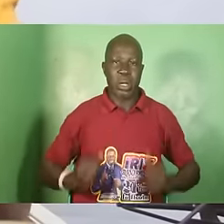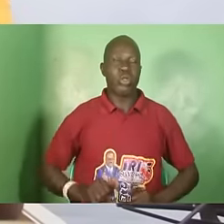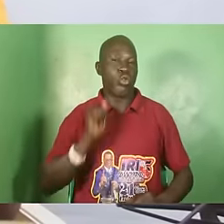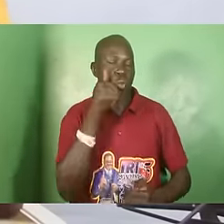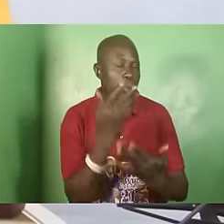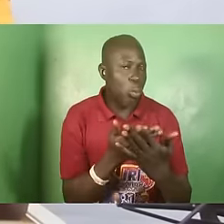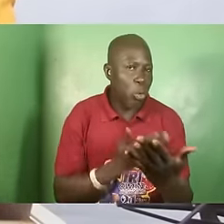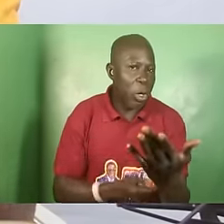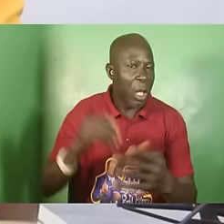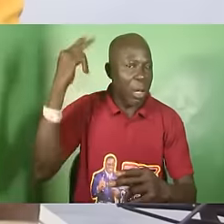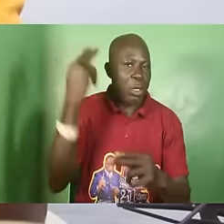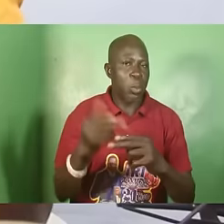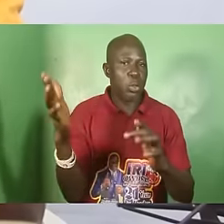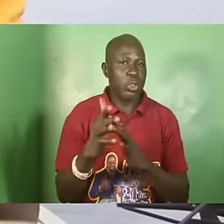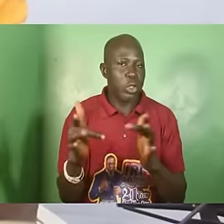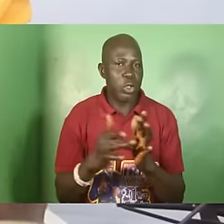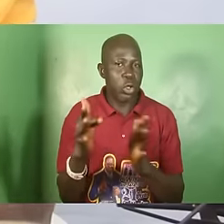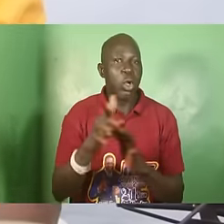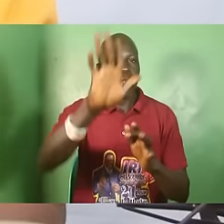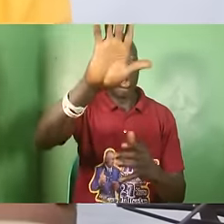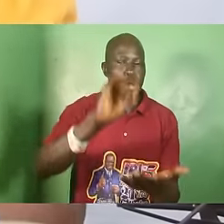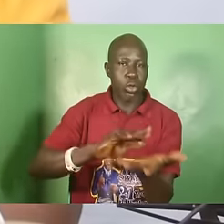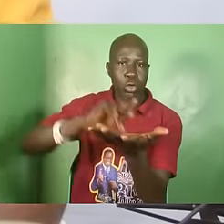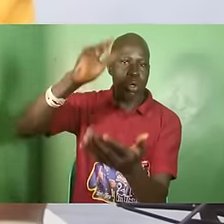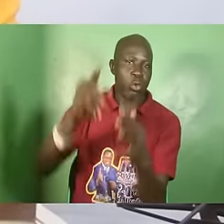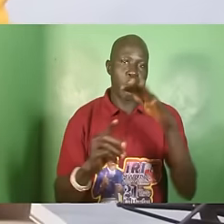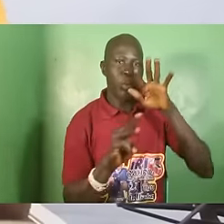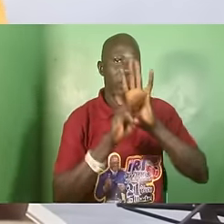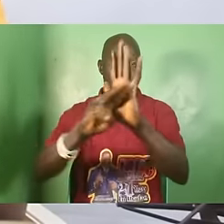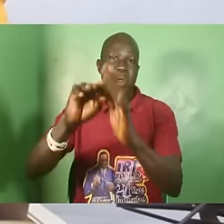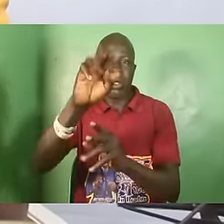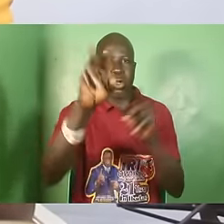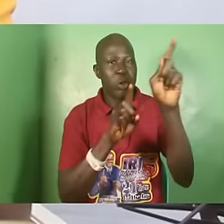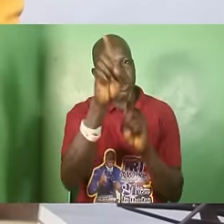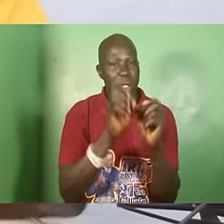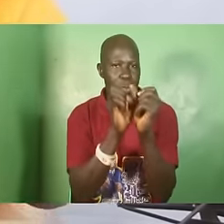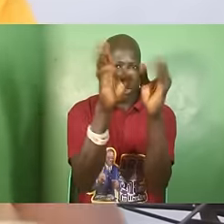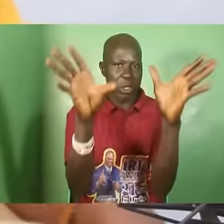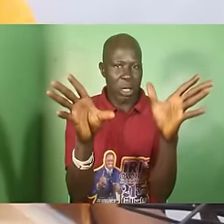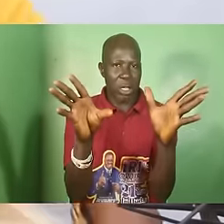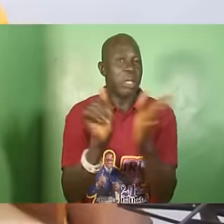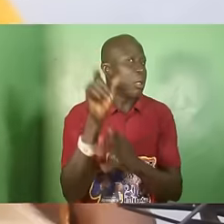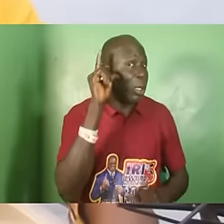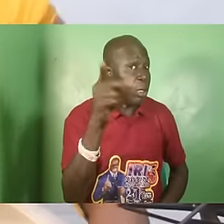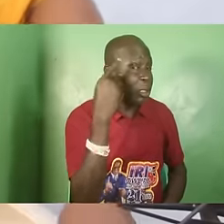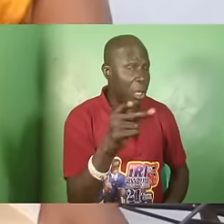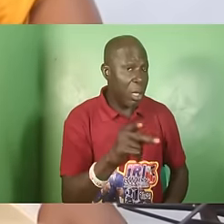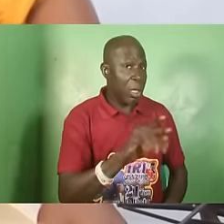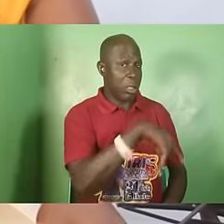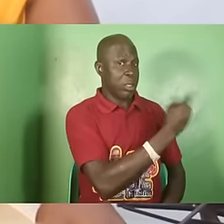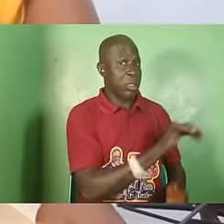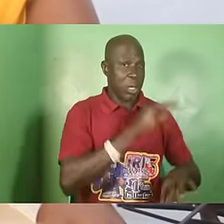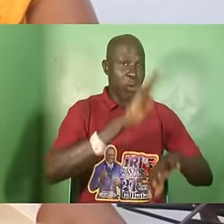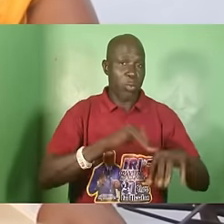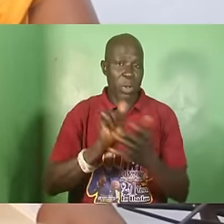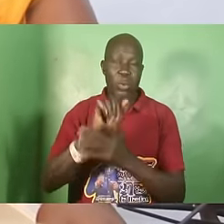will tell you the address tomorrow morning. In the name of Jesus. Ogo ra jade. Amen. Era wore atan. Amen. Obi jide a ma gbadura